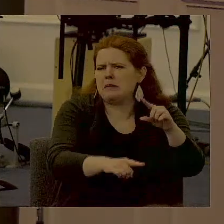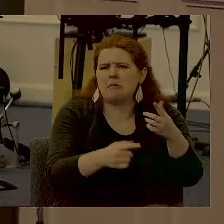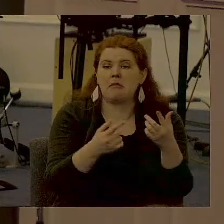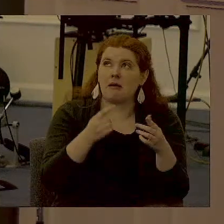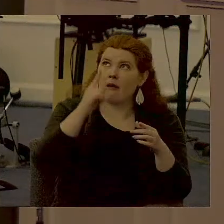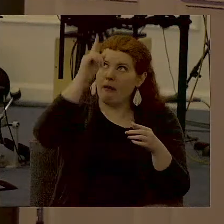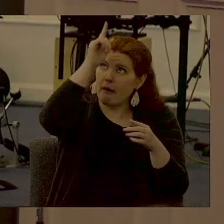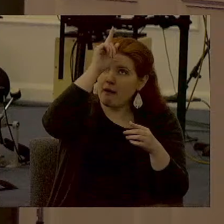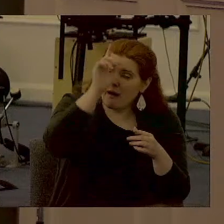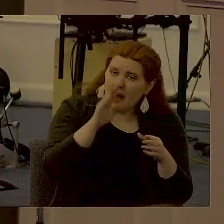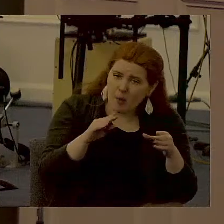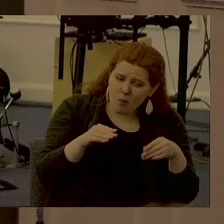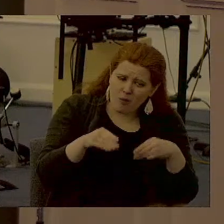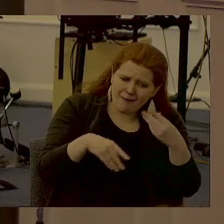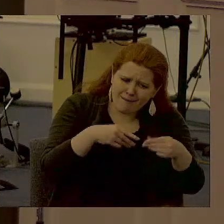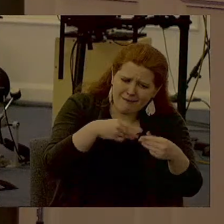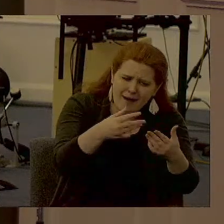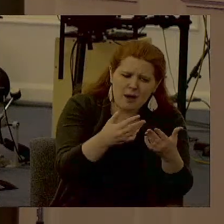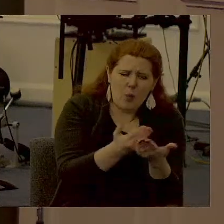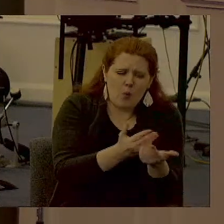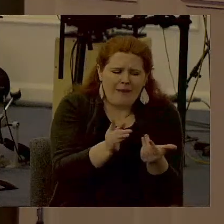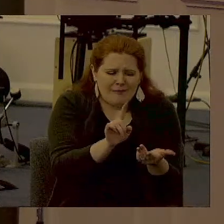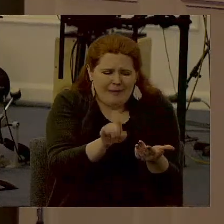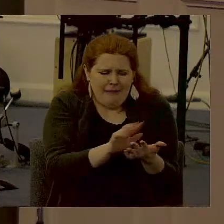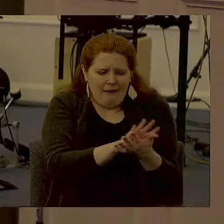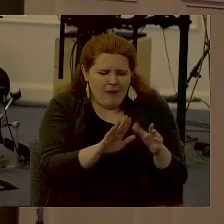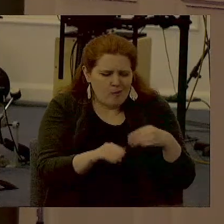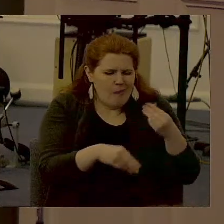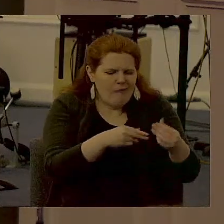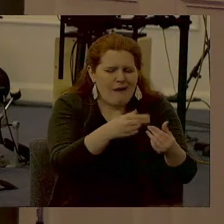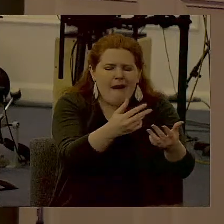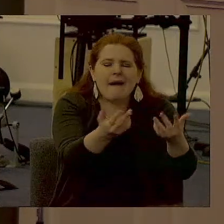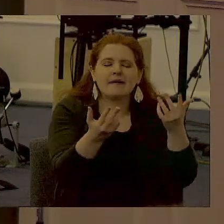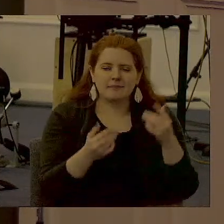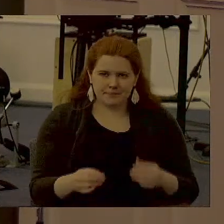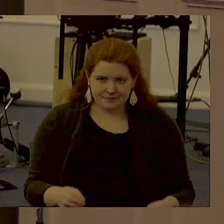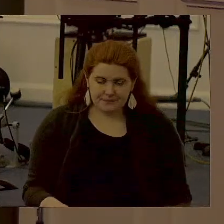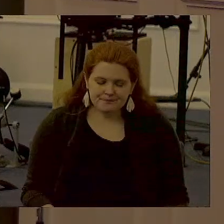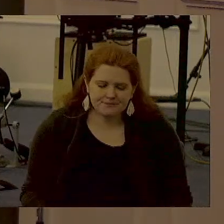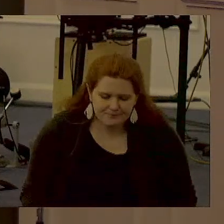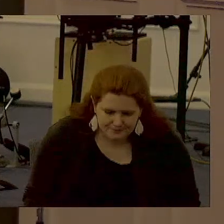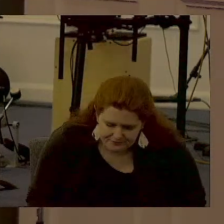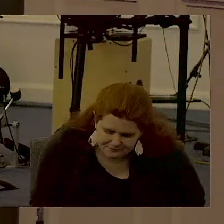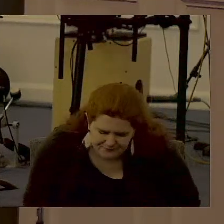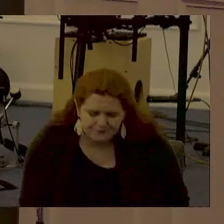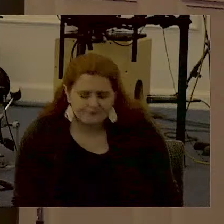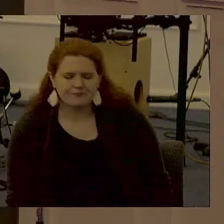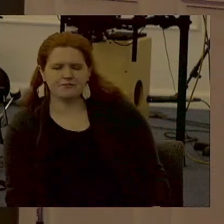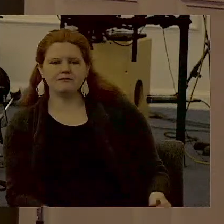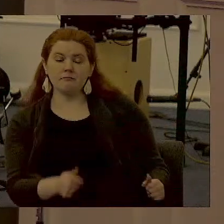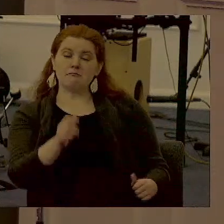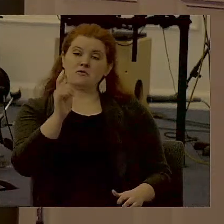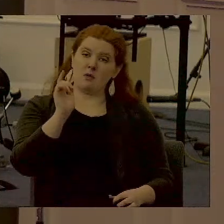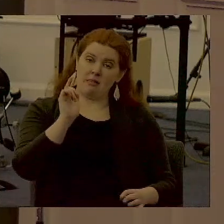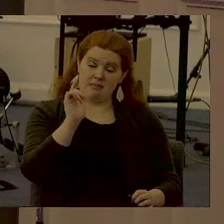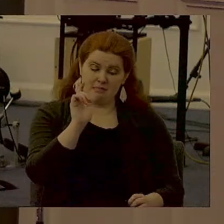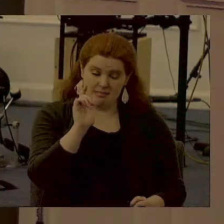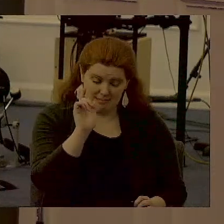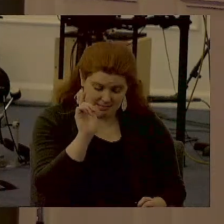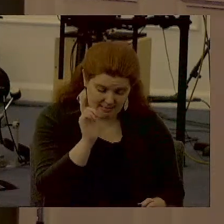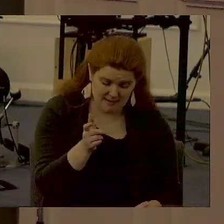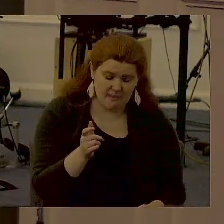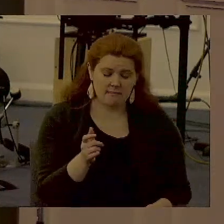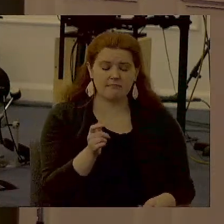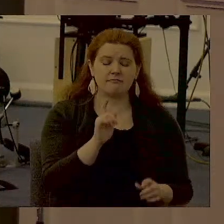for them and gives them exactly what they need at all of these different moments. To the point where the king in the middle of Daniel